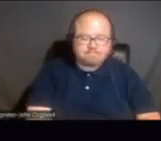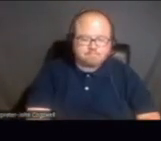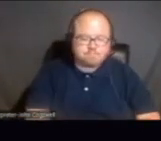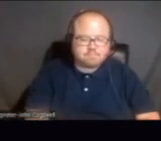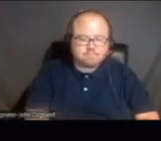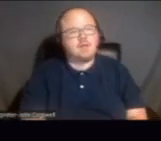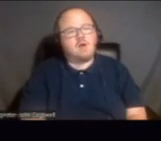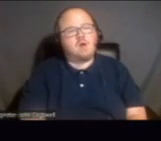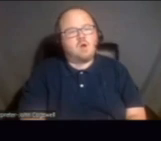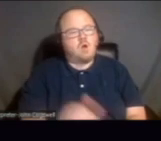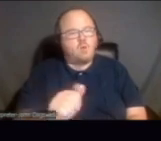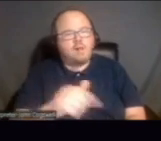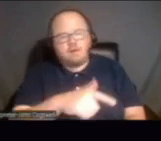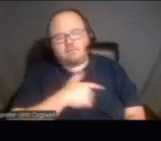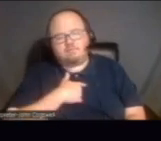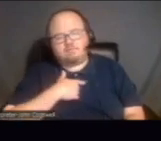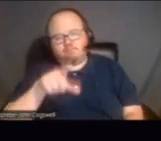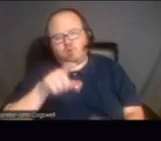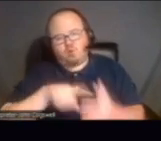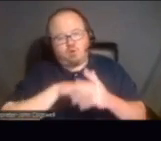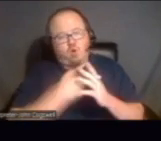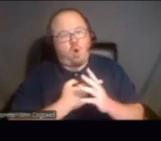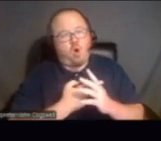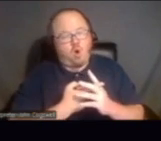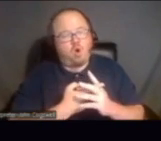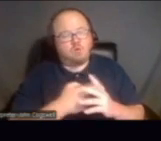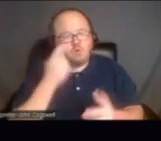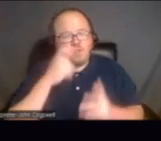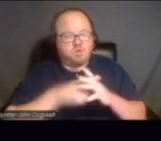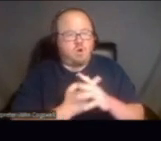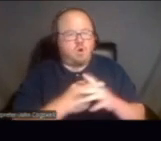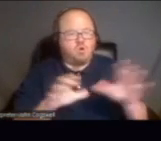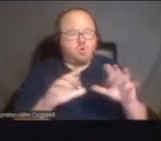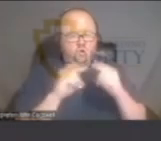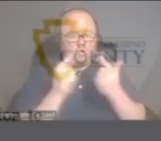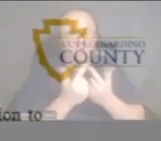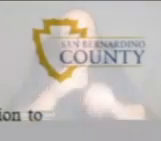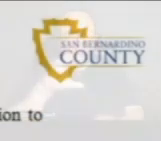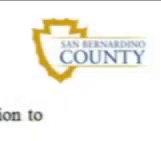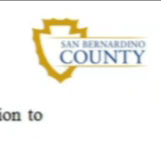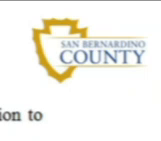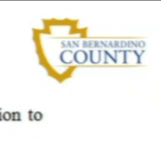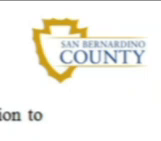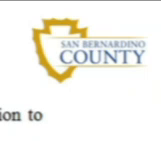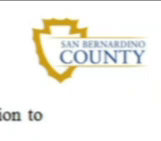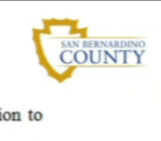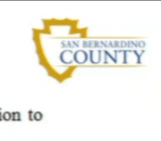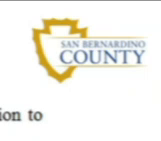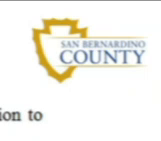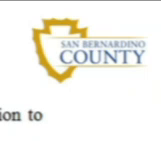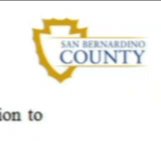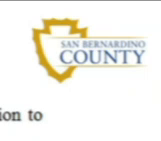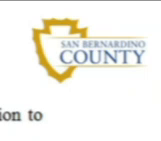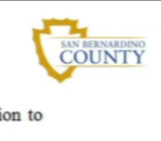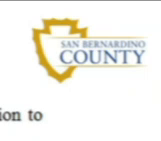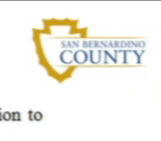Yeah. Yeah. And I'm supposed to start actually to do groups at the Clubhouse in Rialto. Because I know I have been there